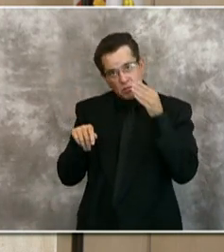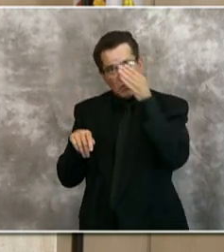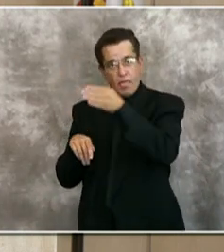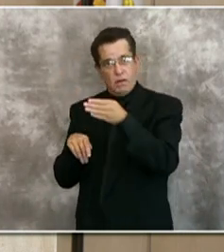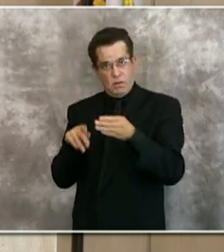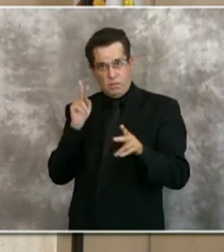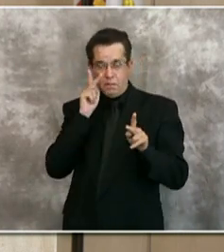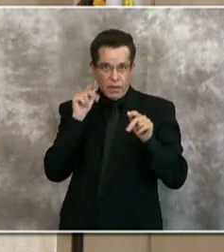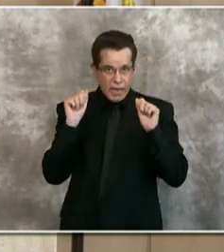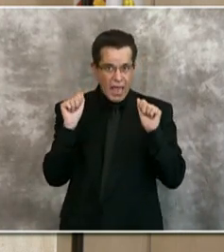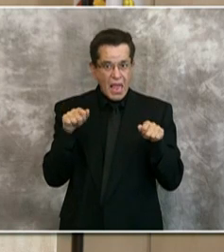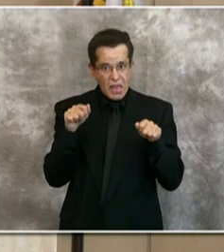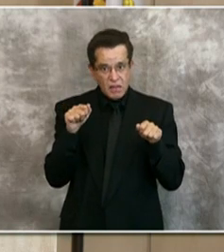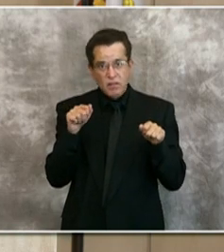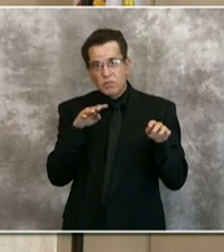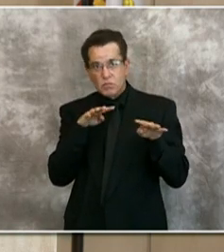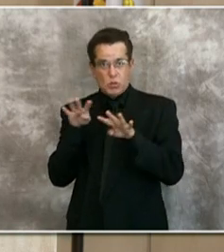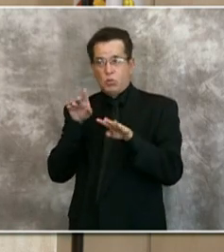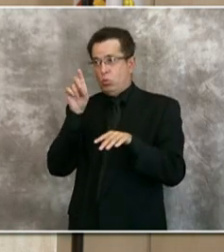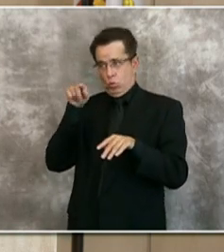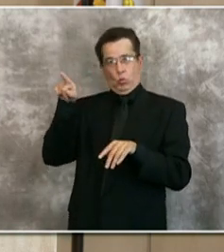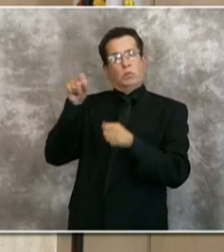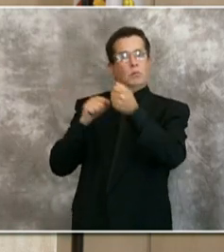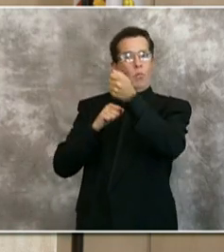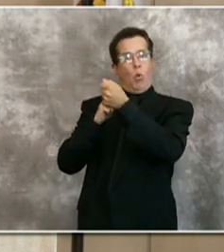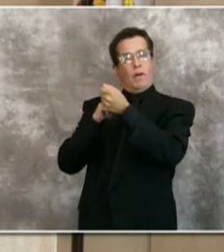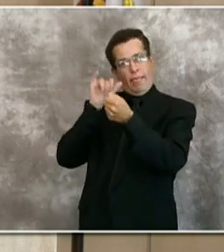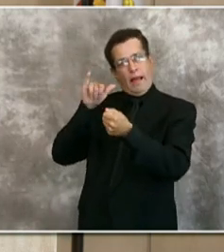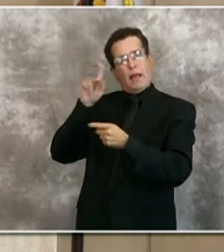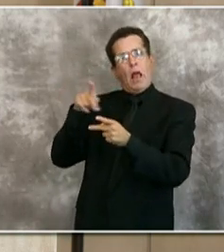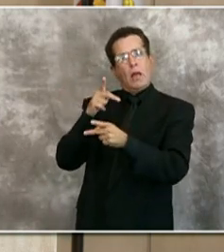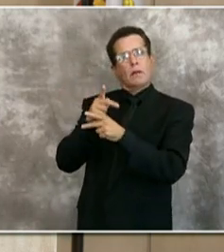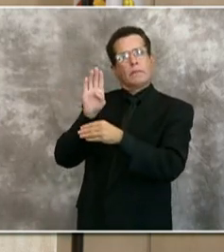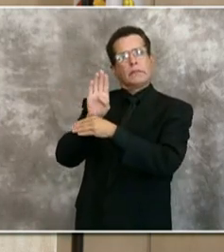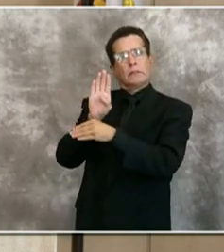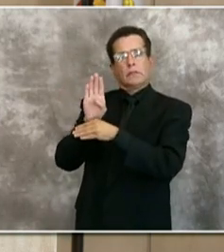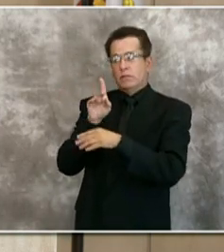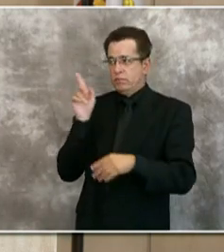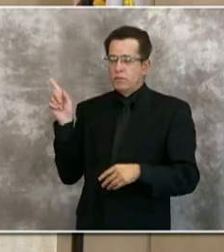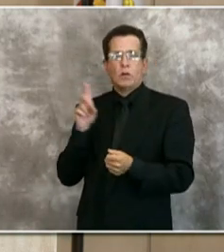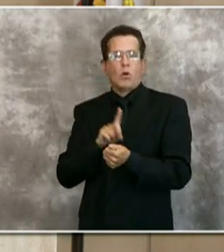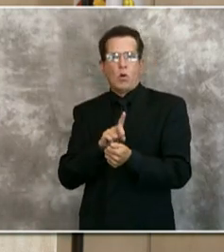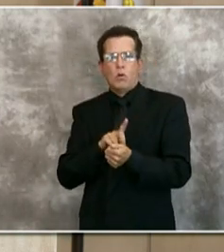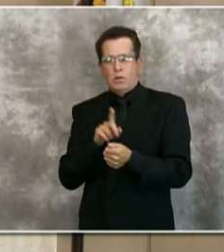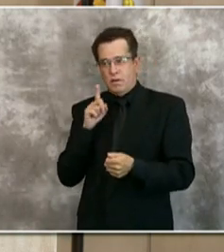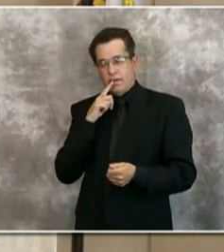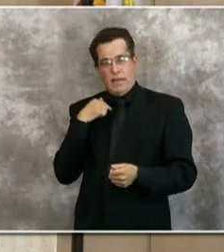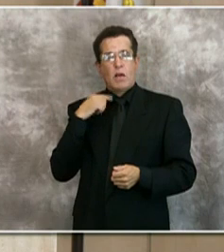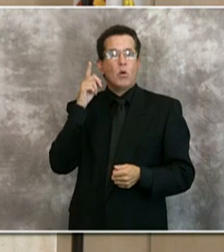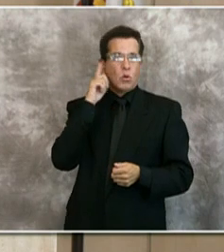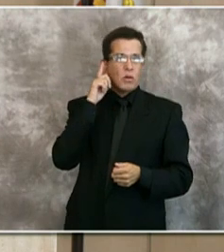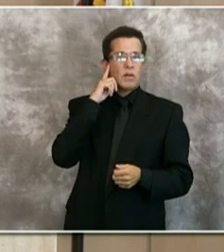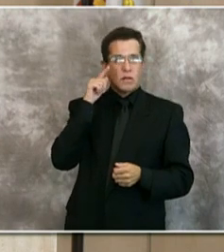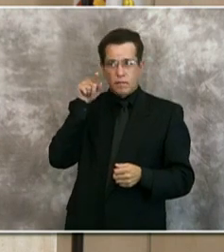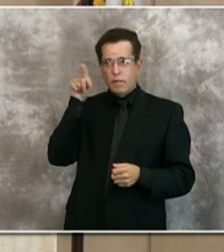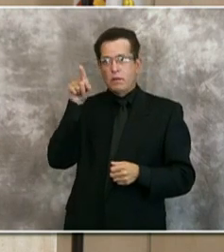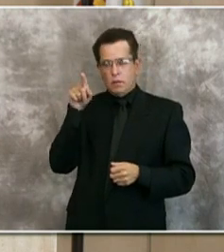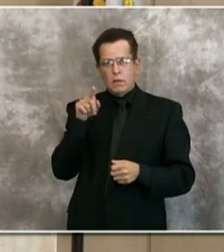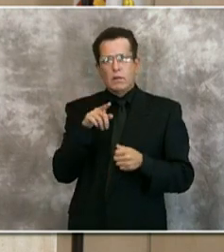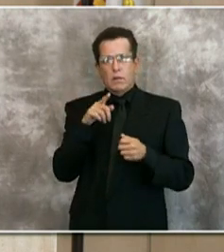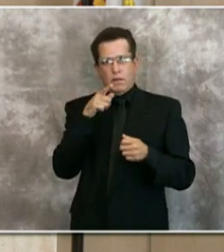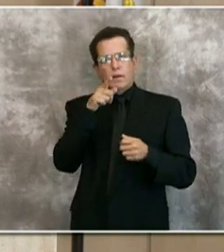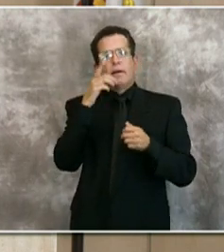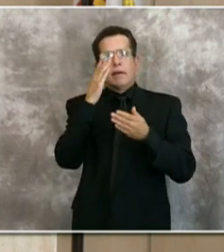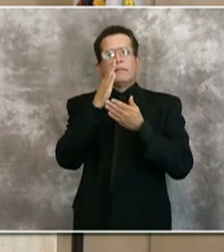places, do you support them? So while you hear about a long time,